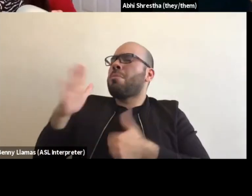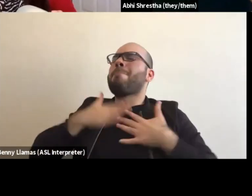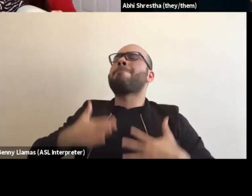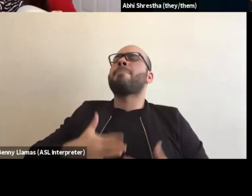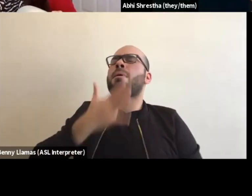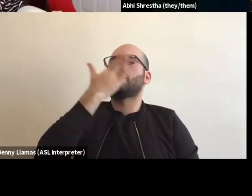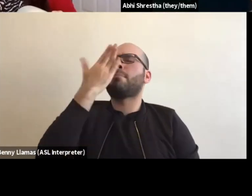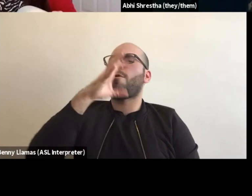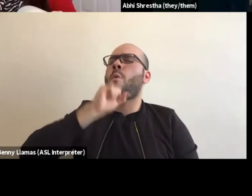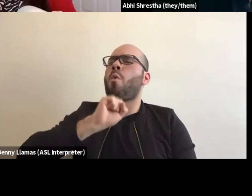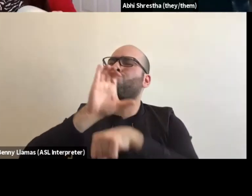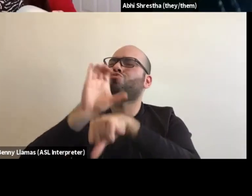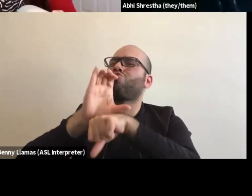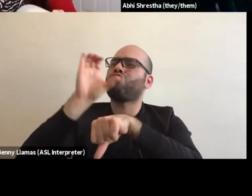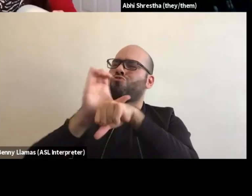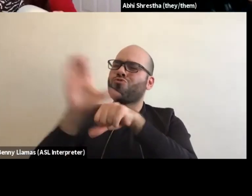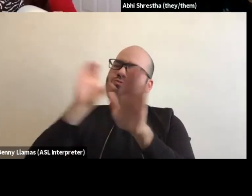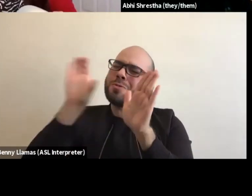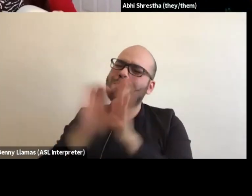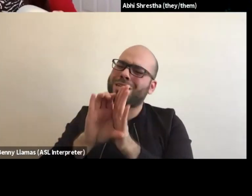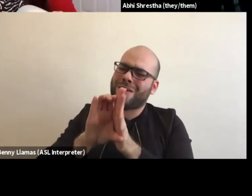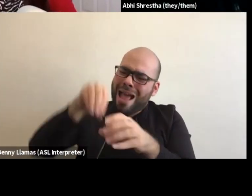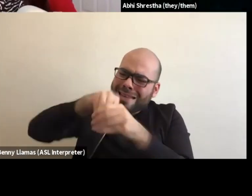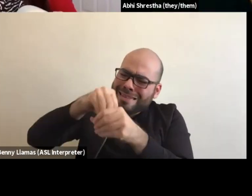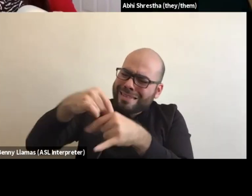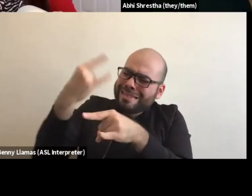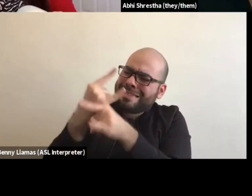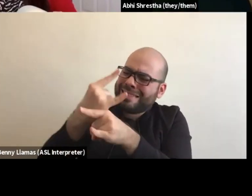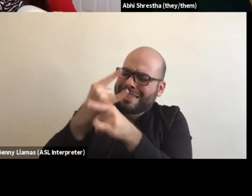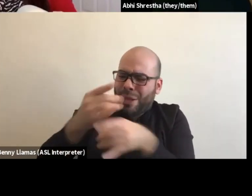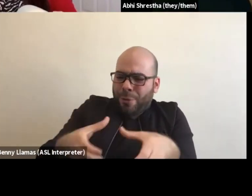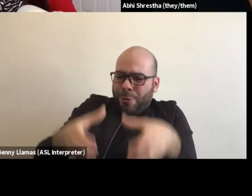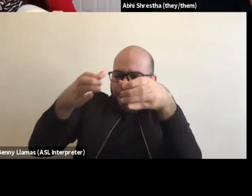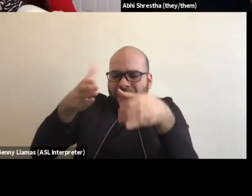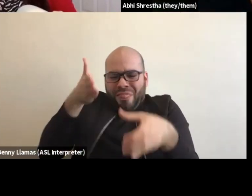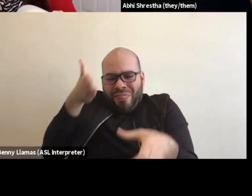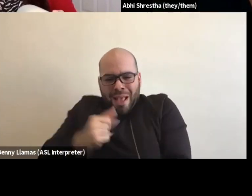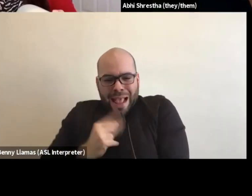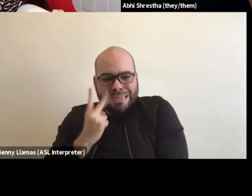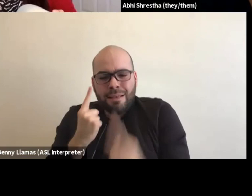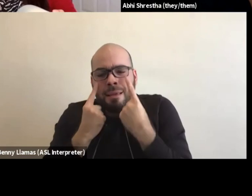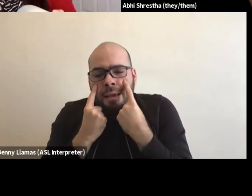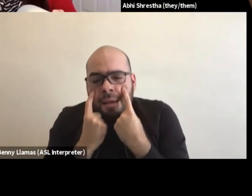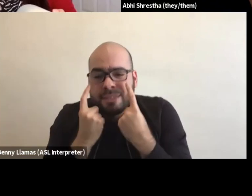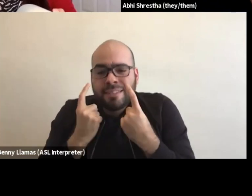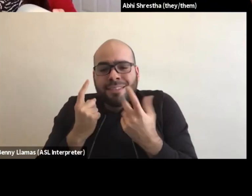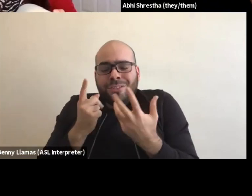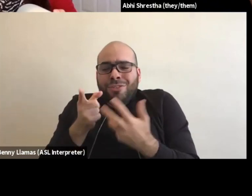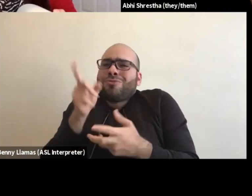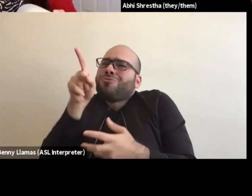in a bottle of mezcal. Semen salt, wolf's teeth, you should have touched my eyes until they